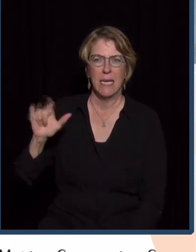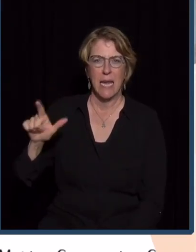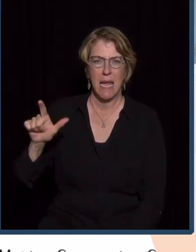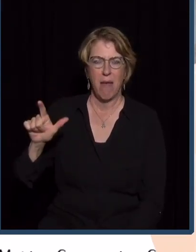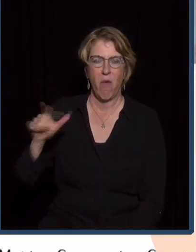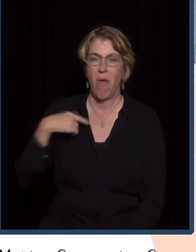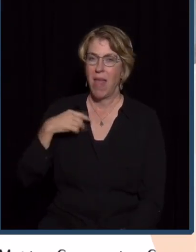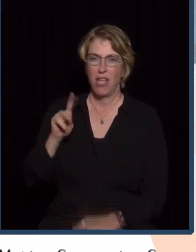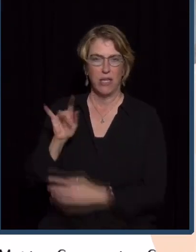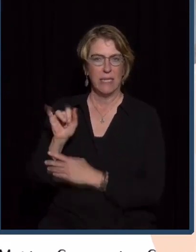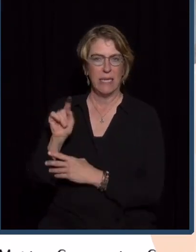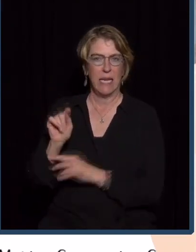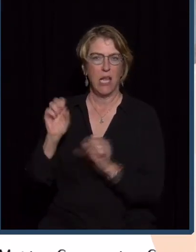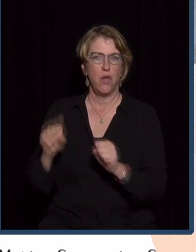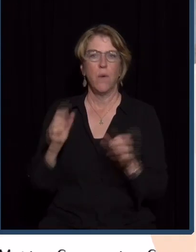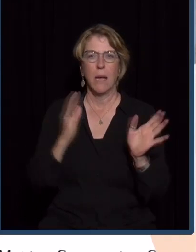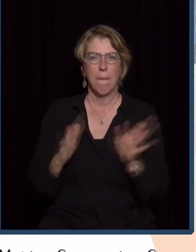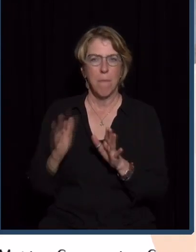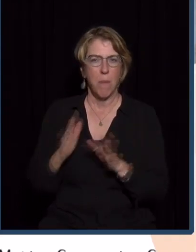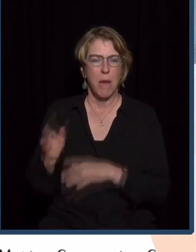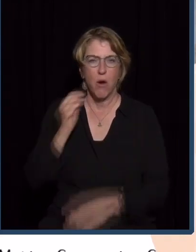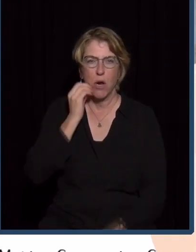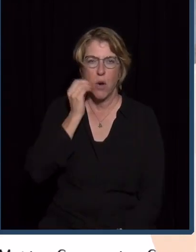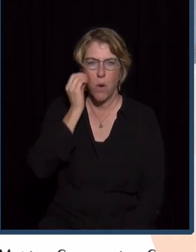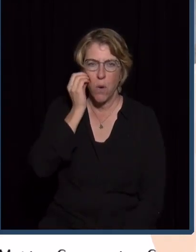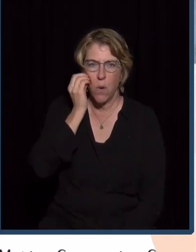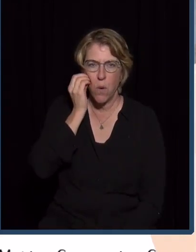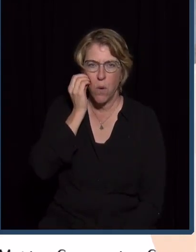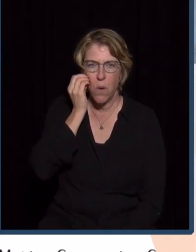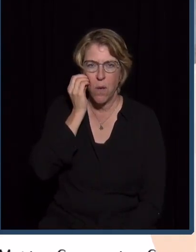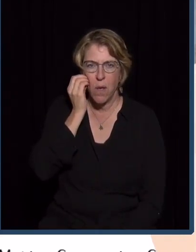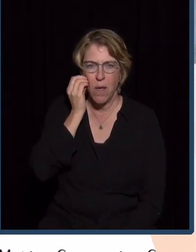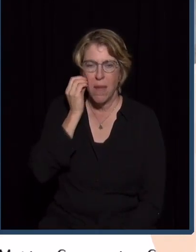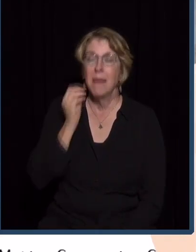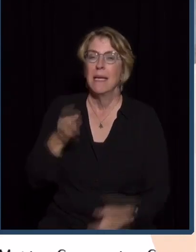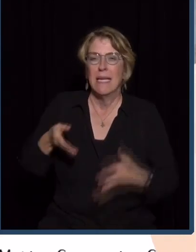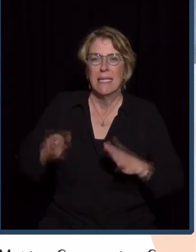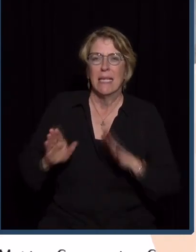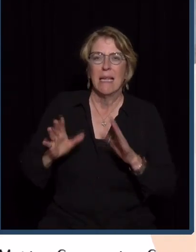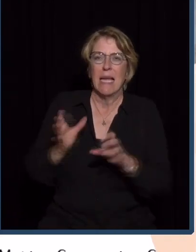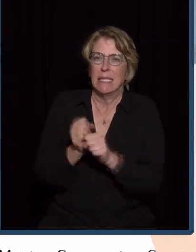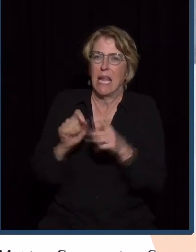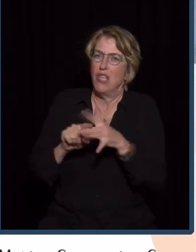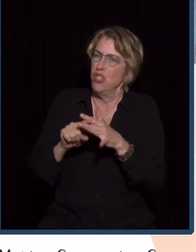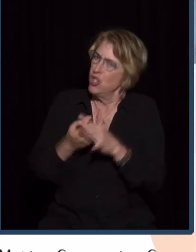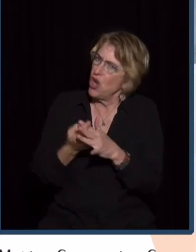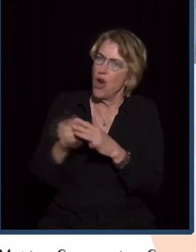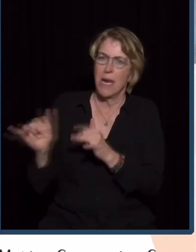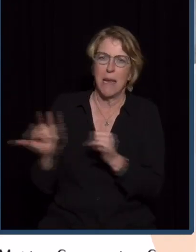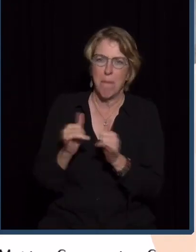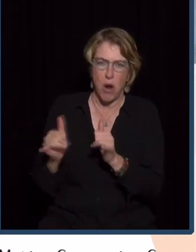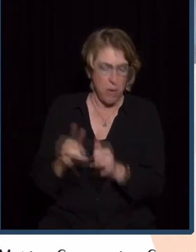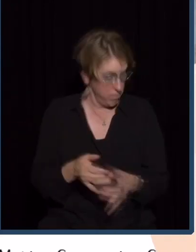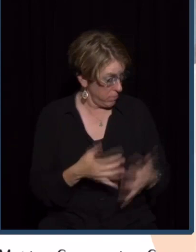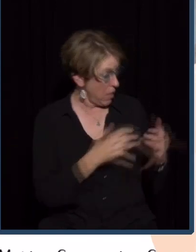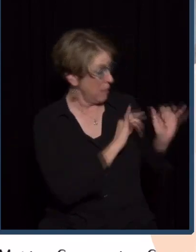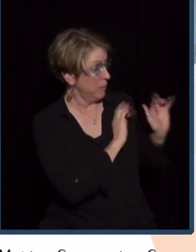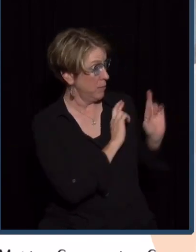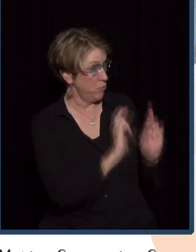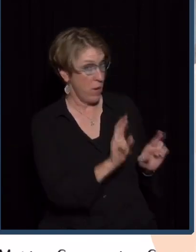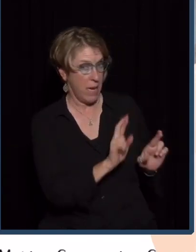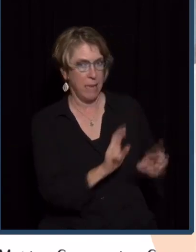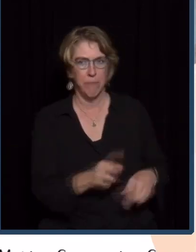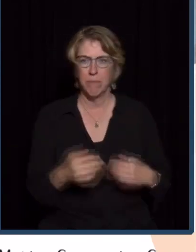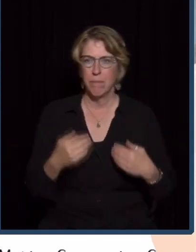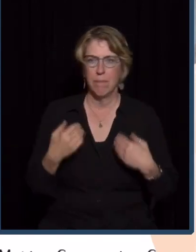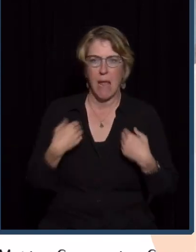kit for you to prepare at home. Sort of a let's get started party, right? All right. Well, I'm ready. Let's get the party started. Let's go. What do we